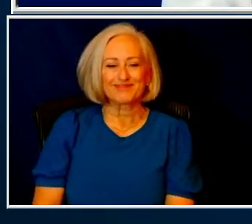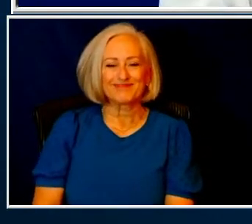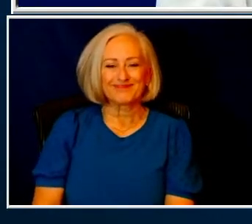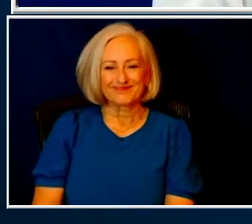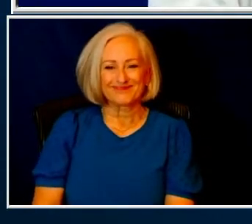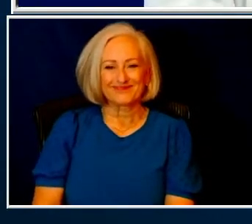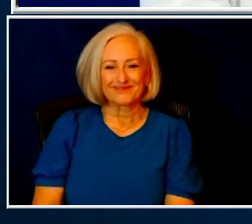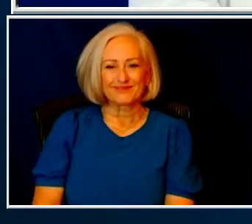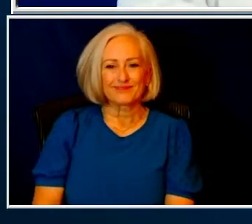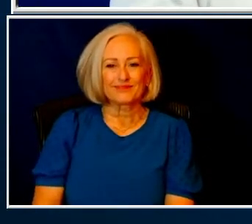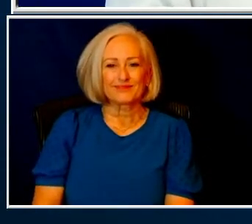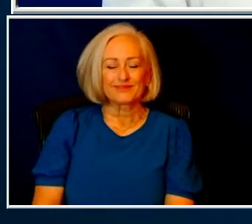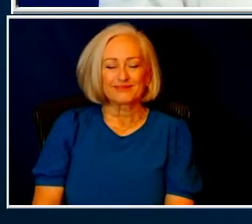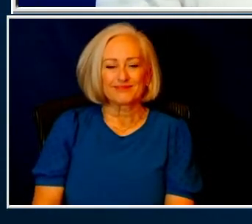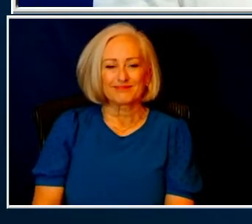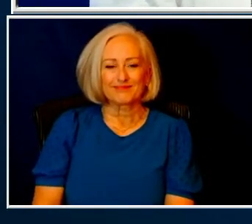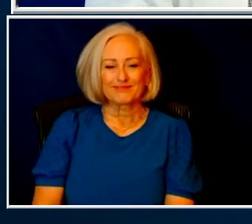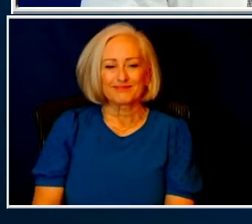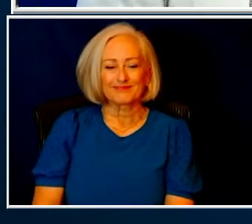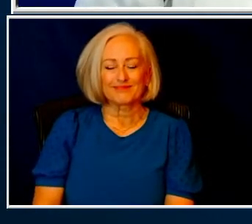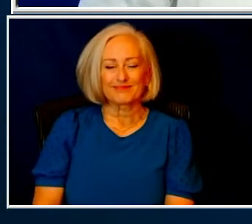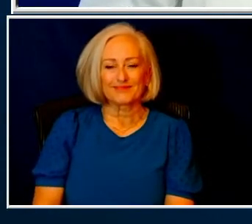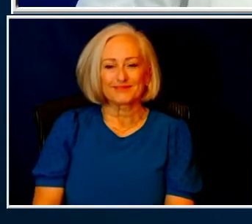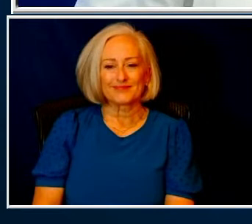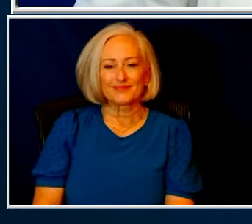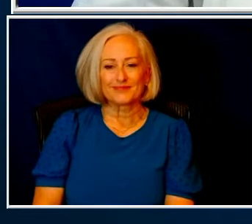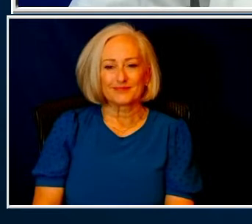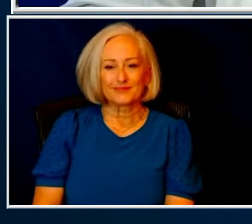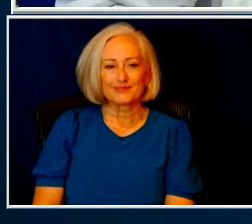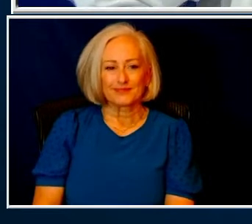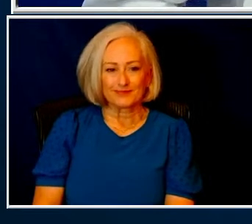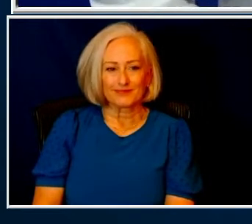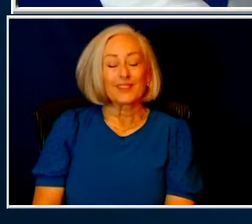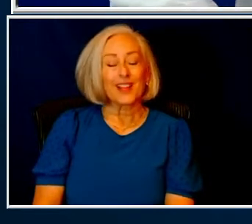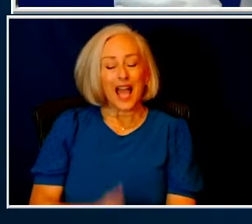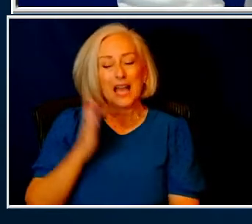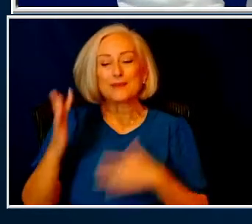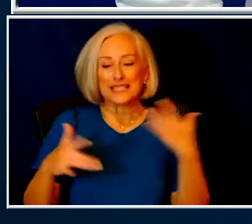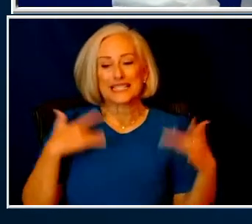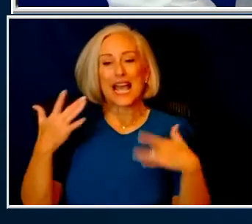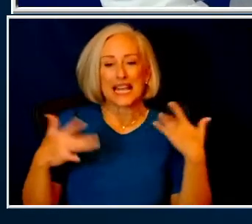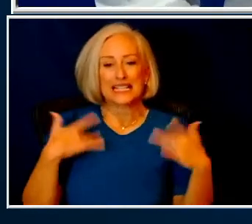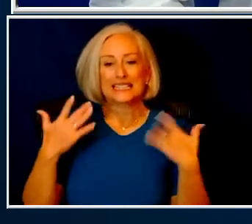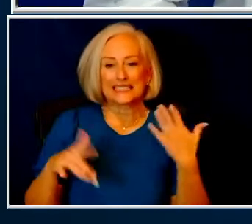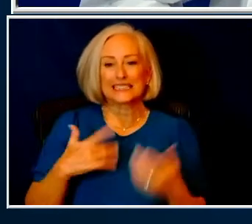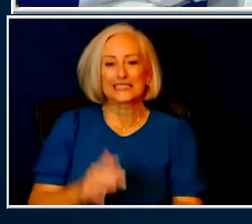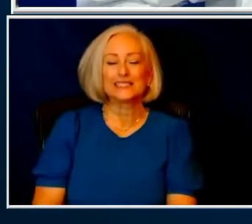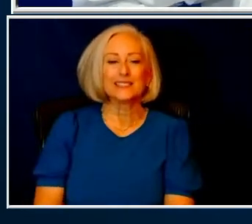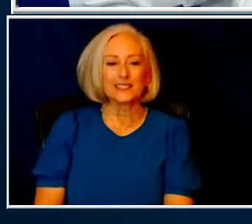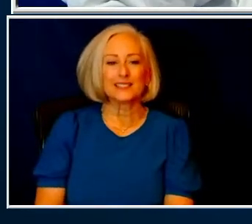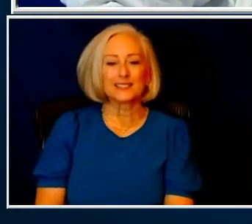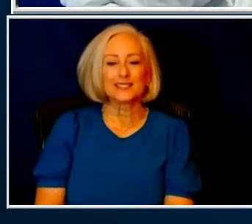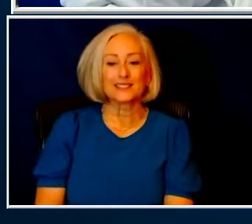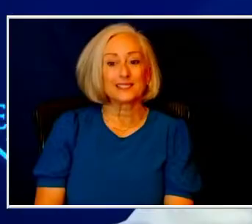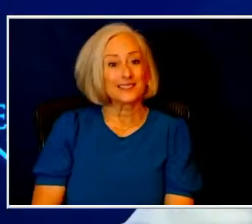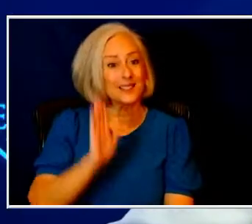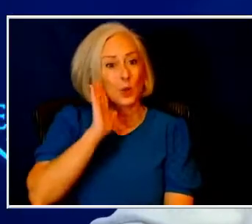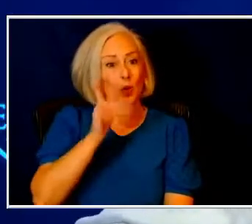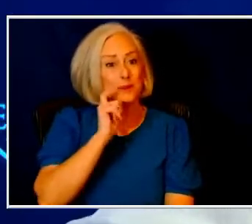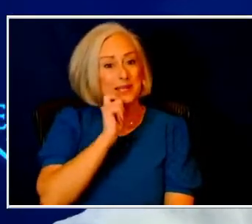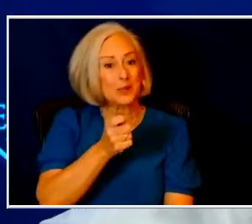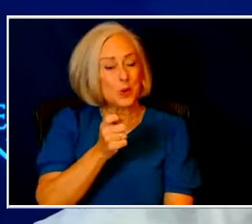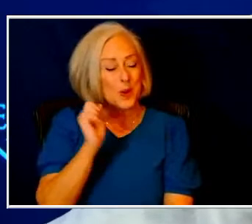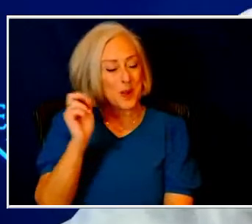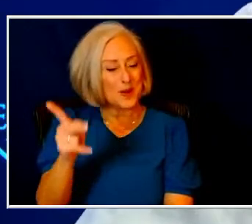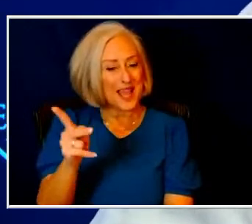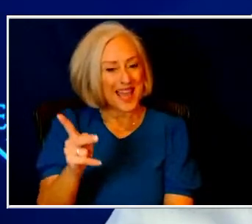Dr. Stites, I think that you should share your topic for next Wednesday. I'm You've got a excited. really exciting guest joining. It's going to be cool. All right, so I do.